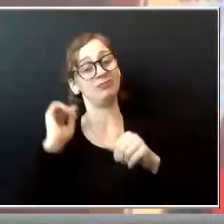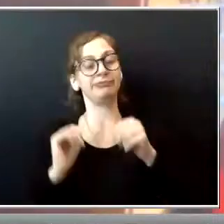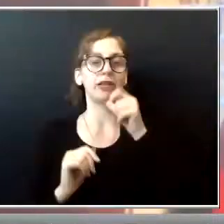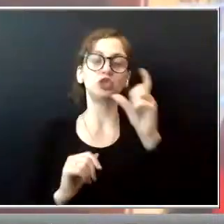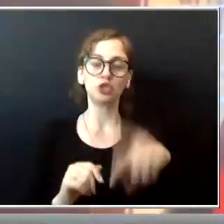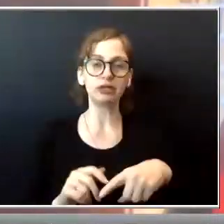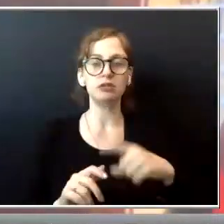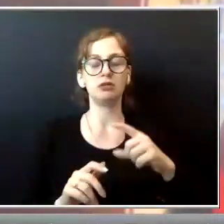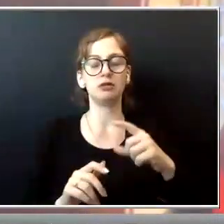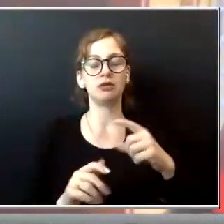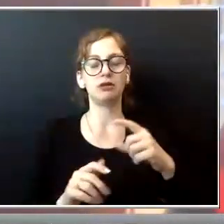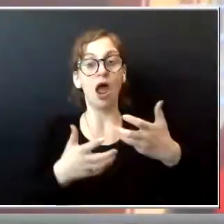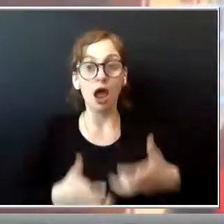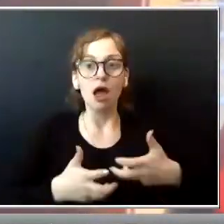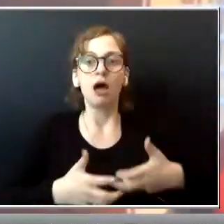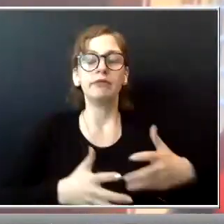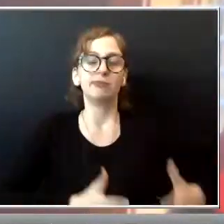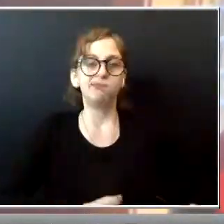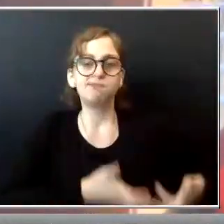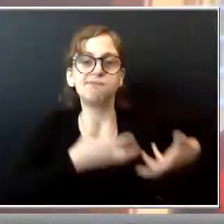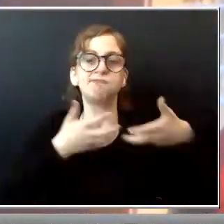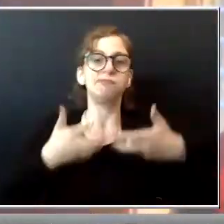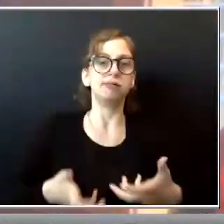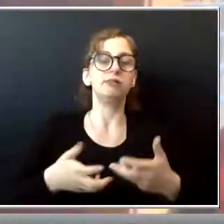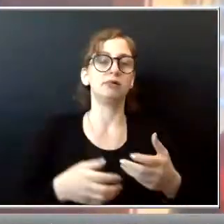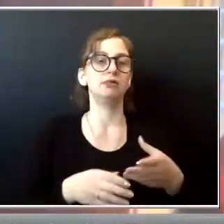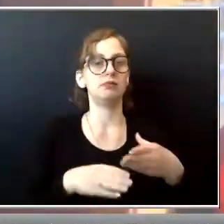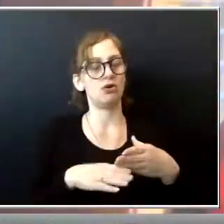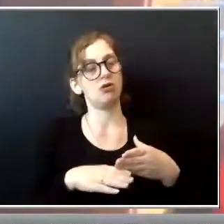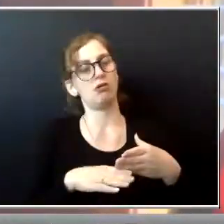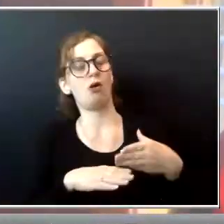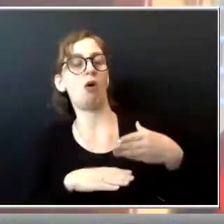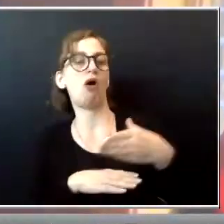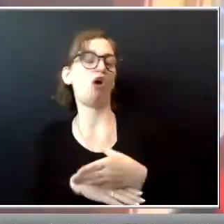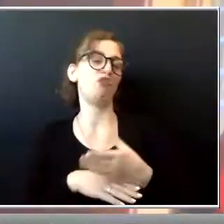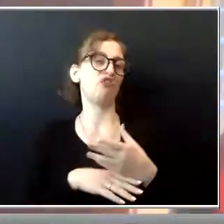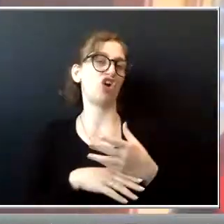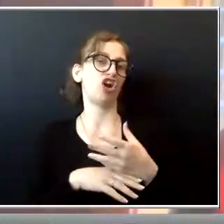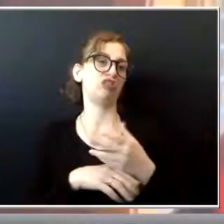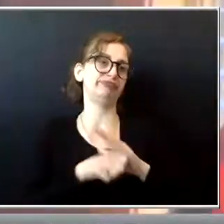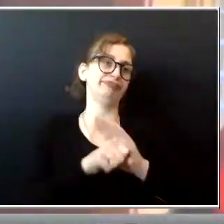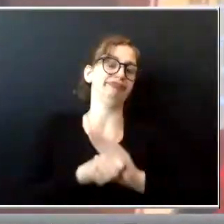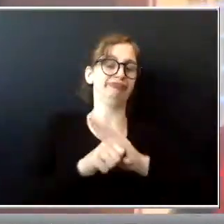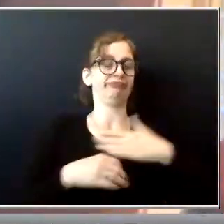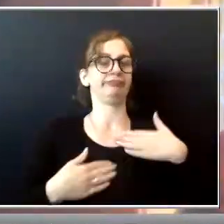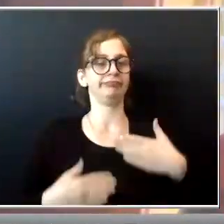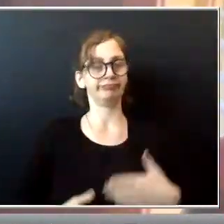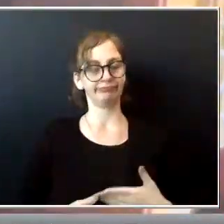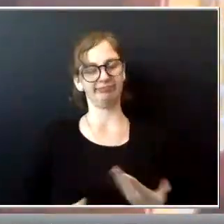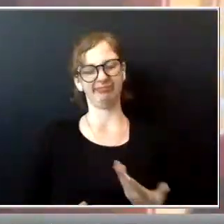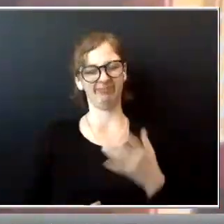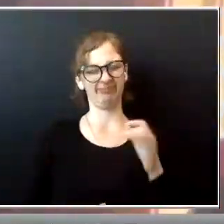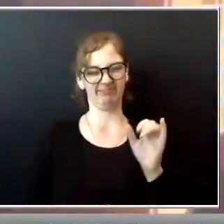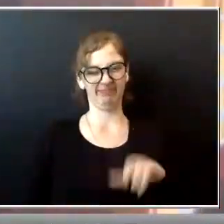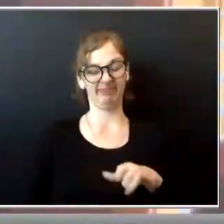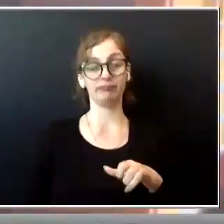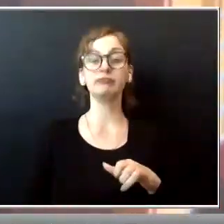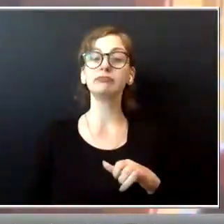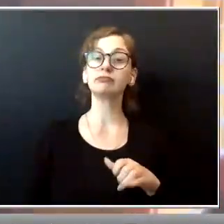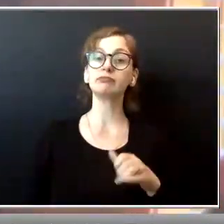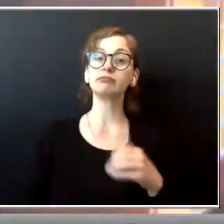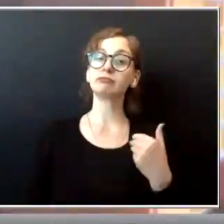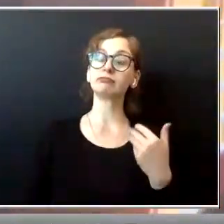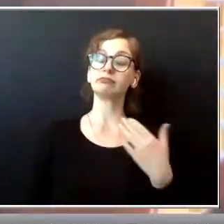things and, over stressing or anything like that. I have a yard